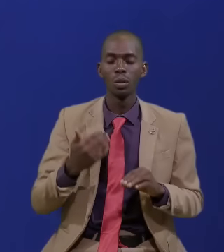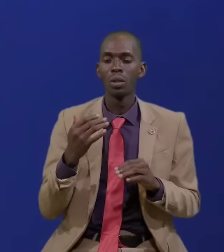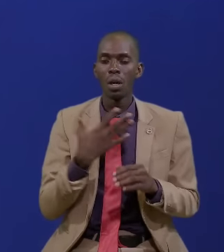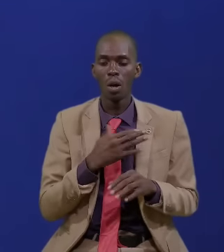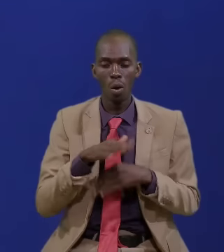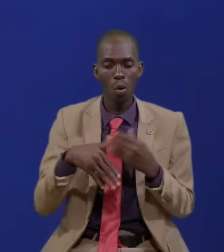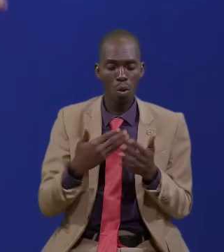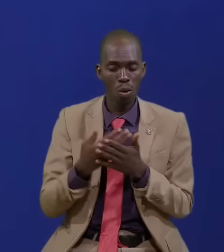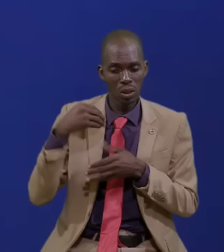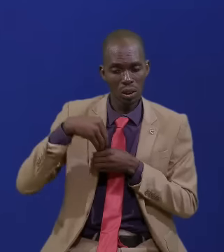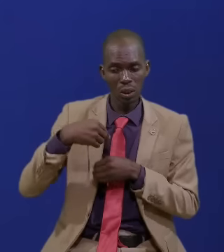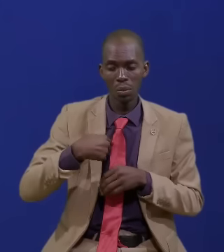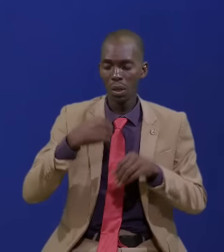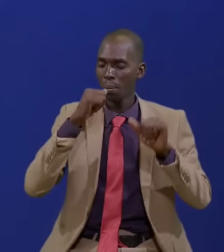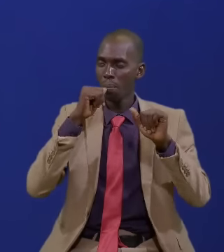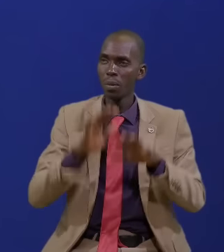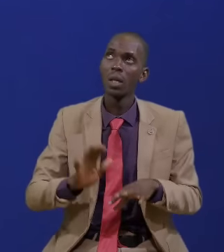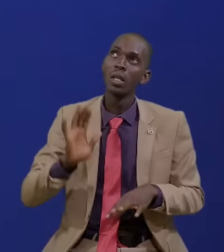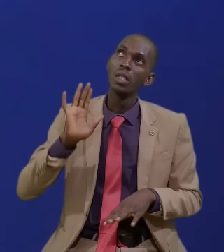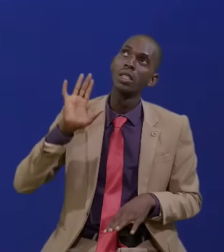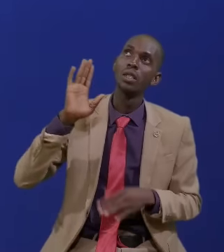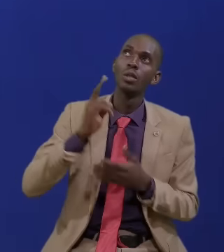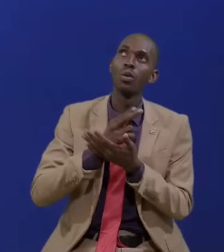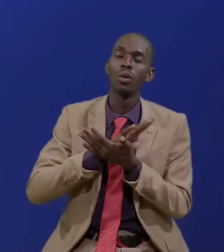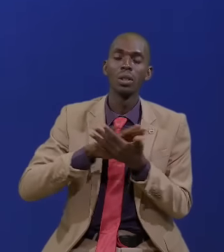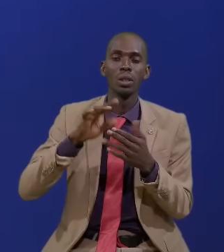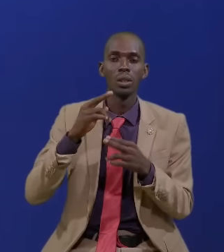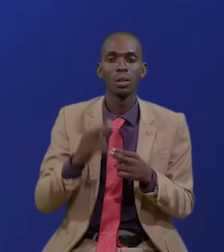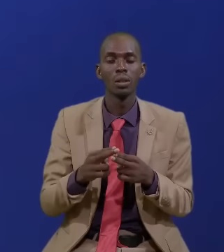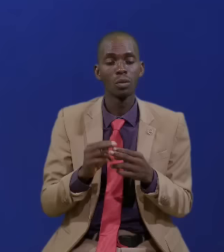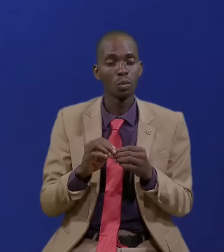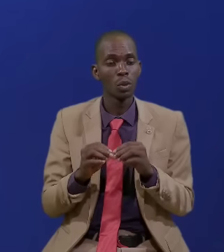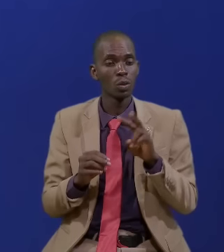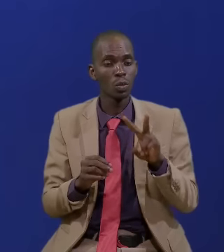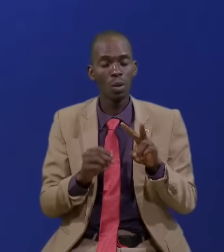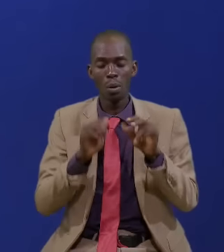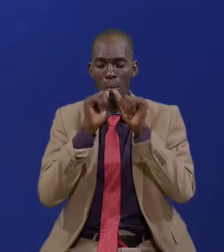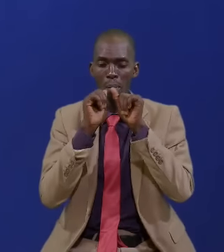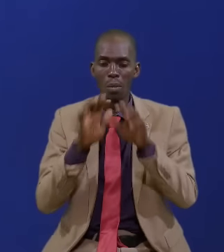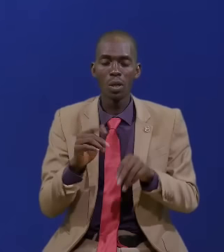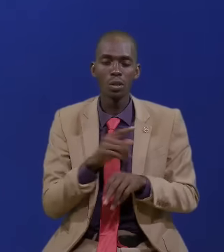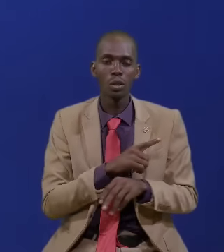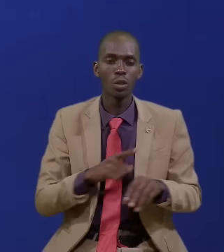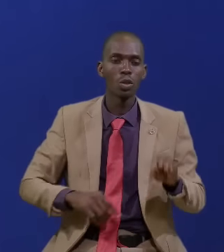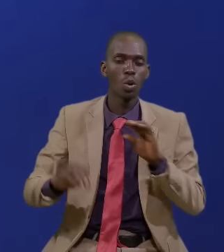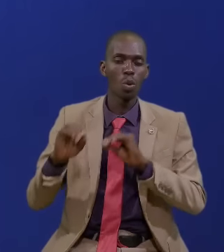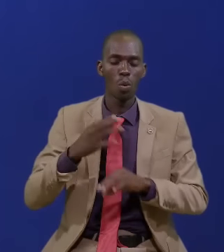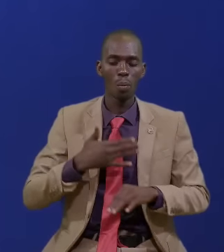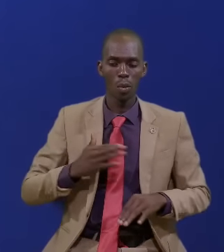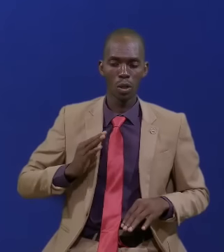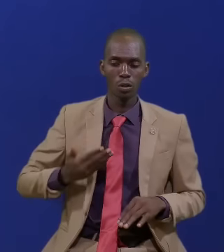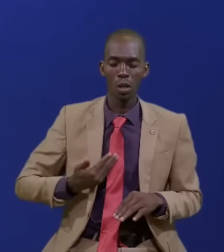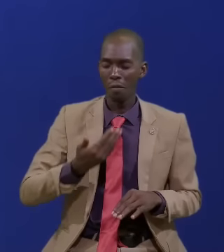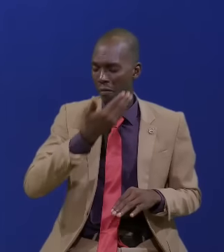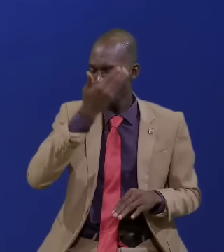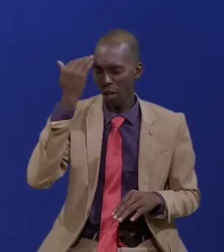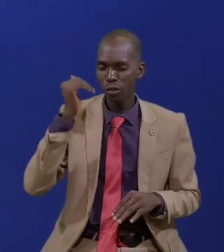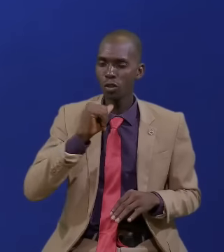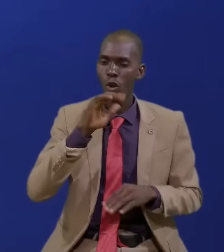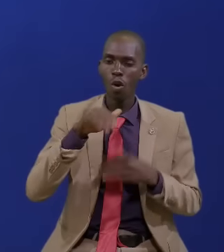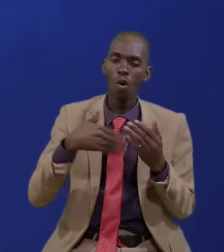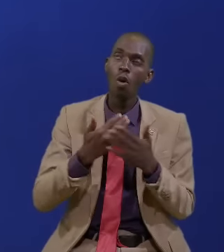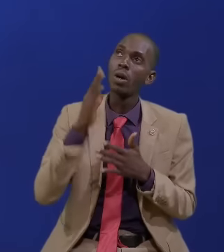his holy name. Look at verse 2. In verse 2, bless the Lord, O my soul, and forget not all his benefits. In